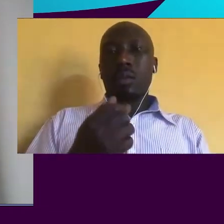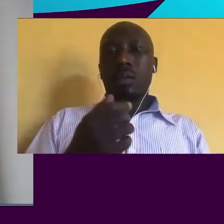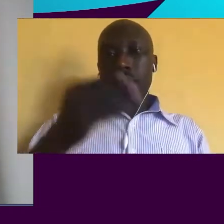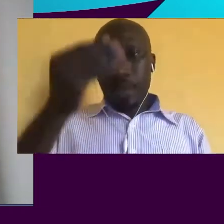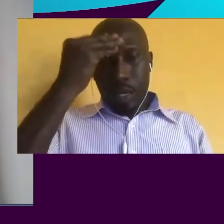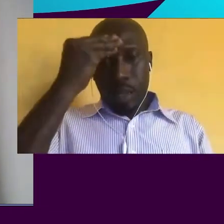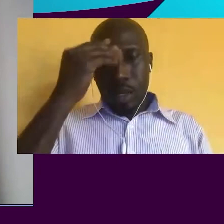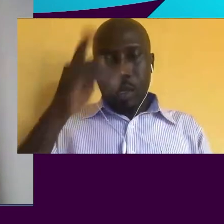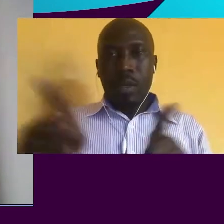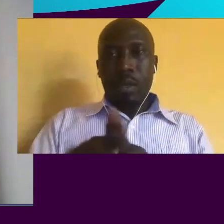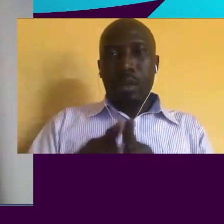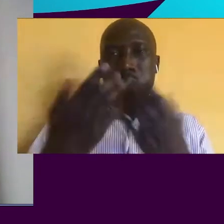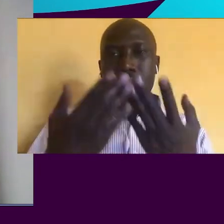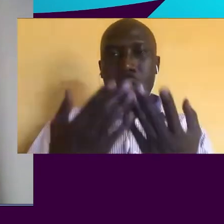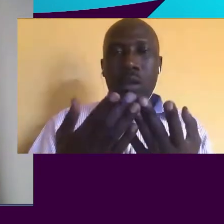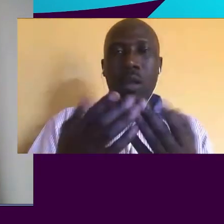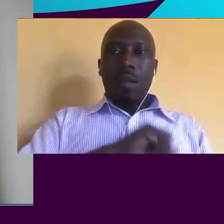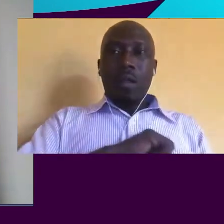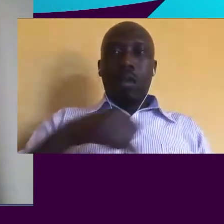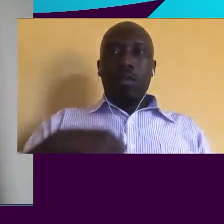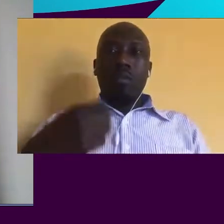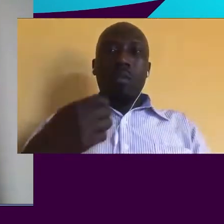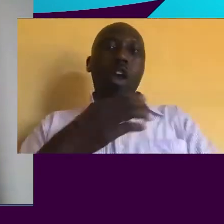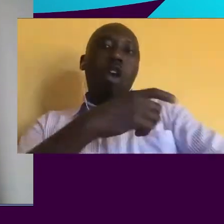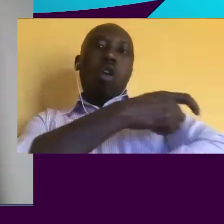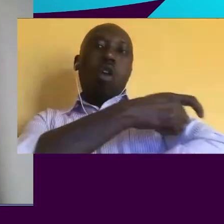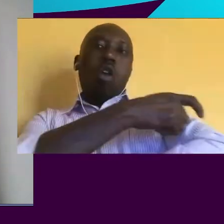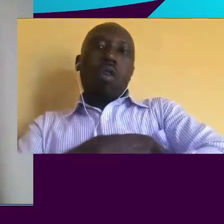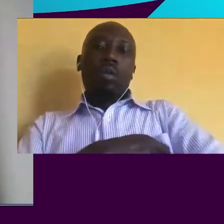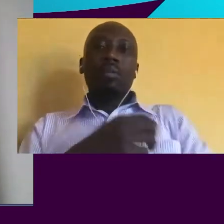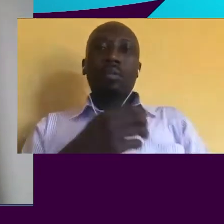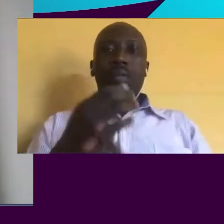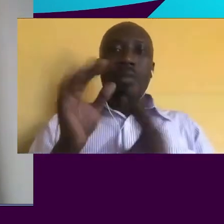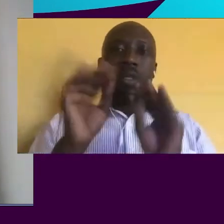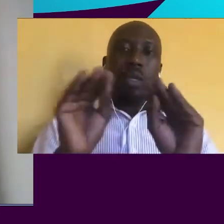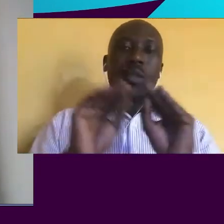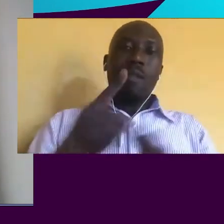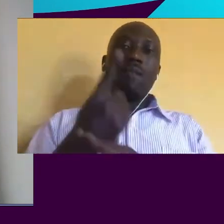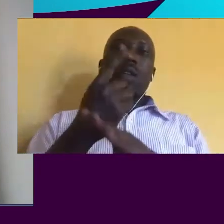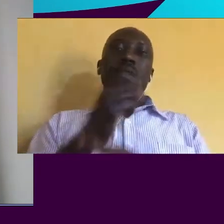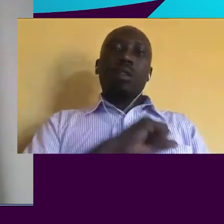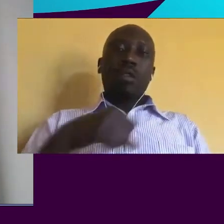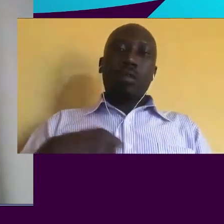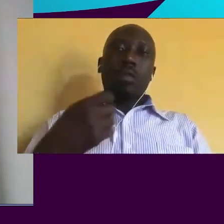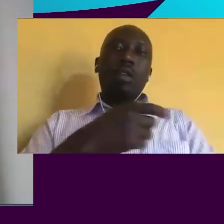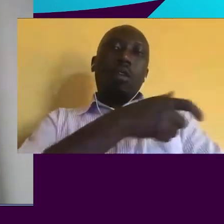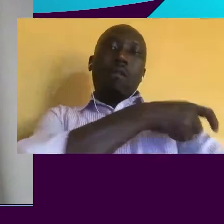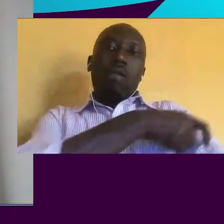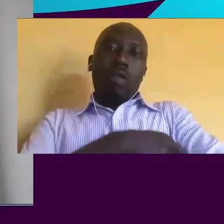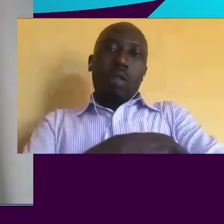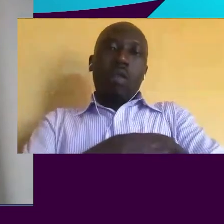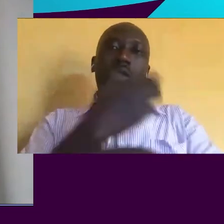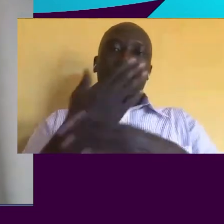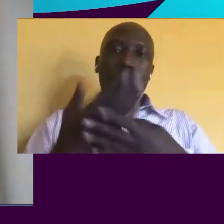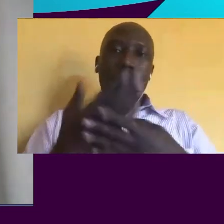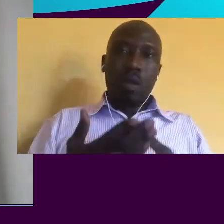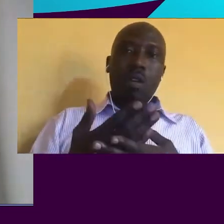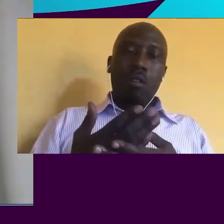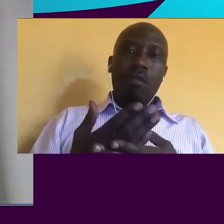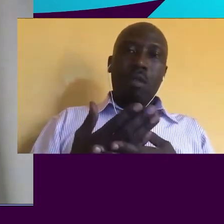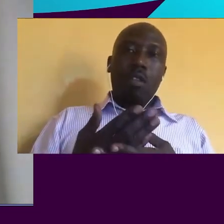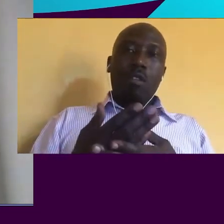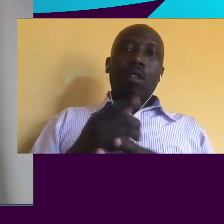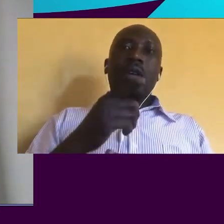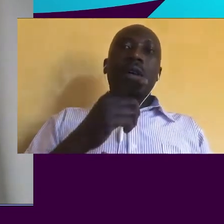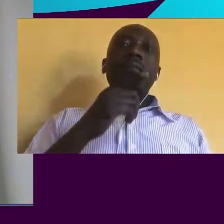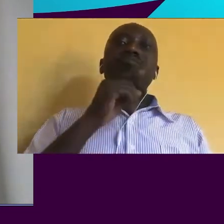a female coach educator who is now the first female coach of a male professional team ever in Egypt.